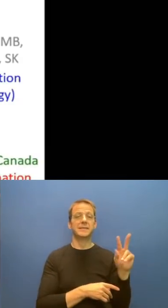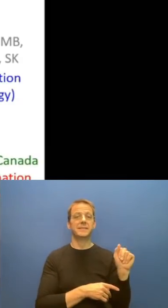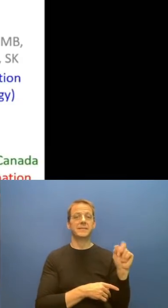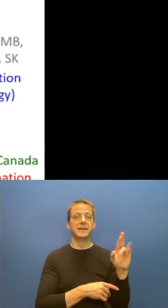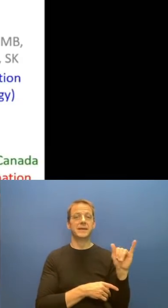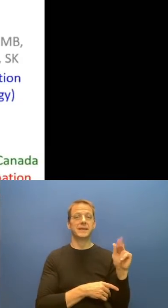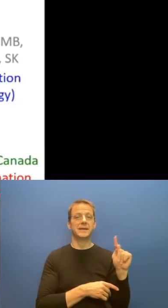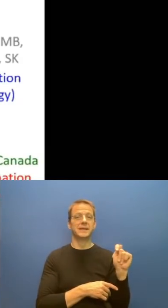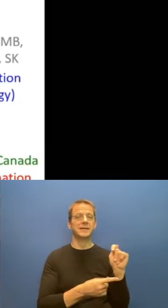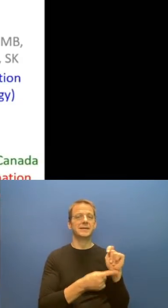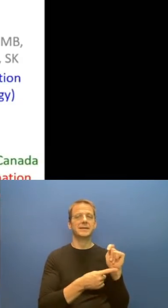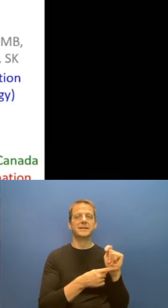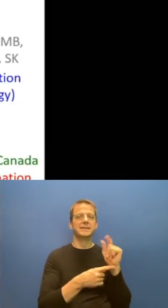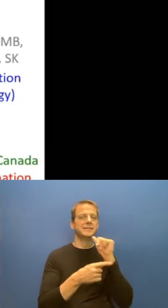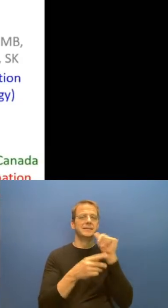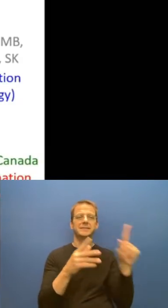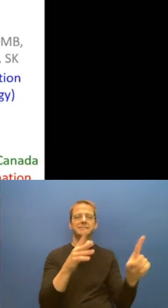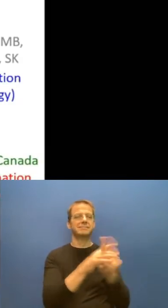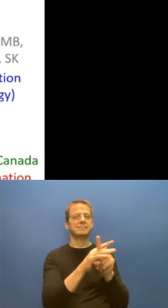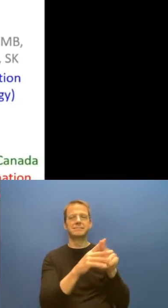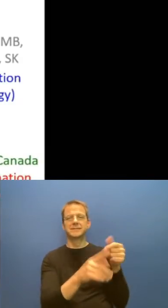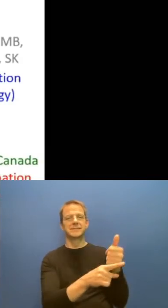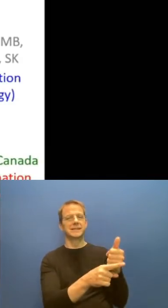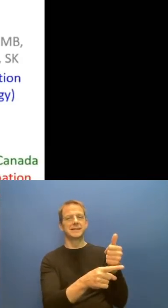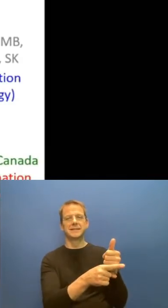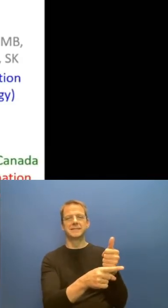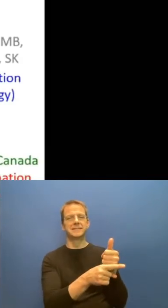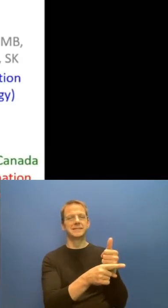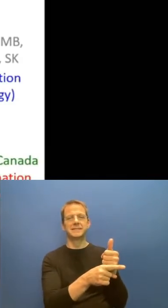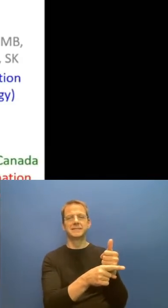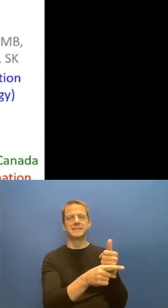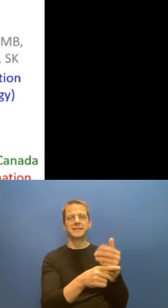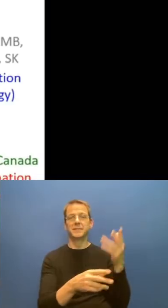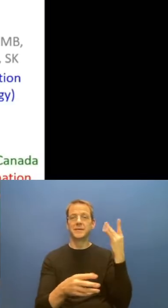virus spread, replicate many times, and